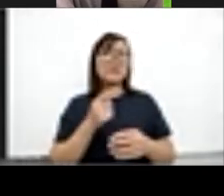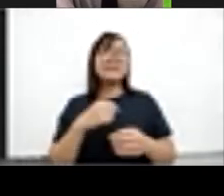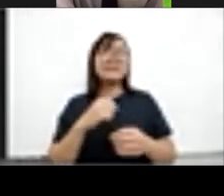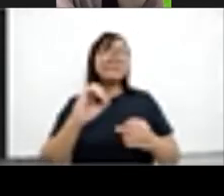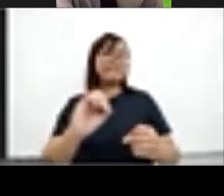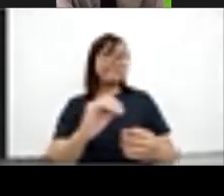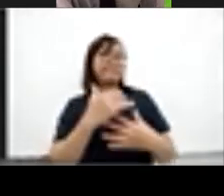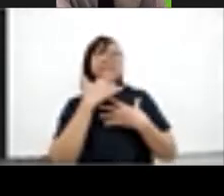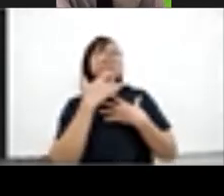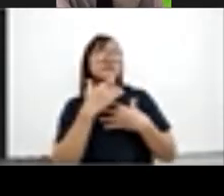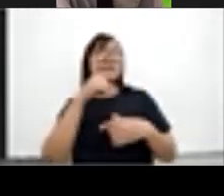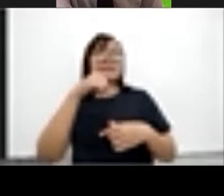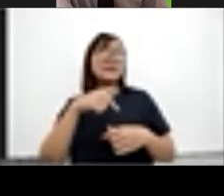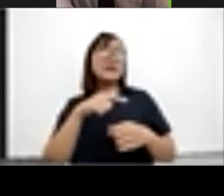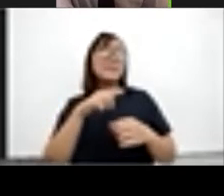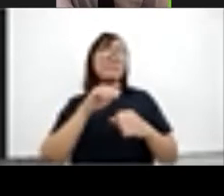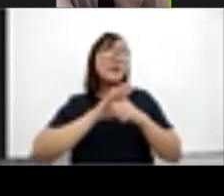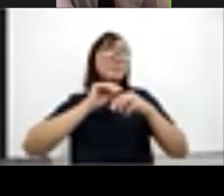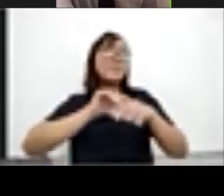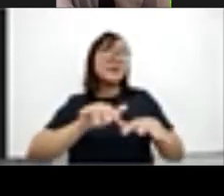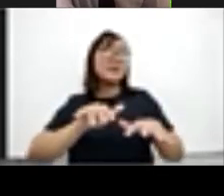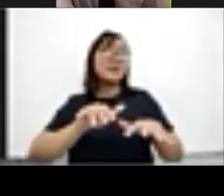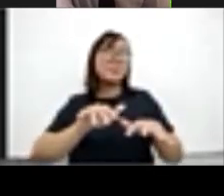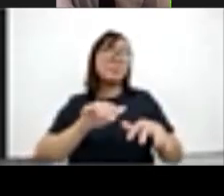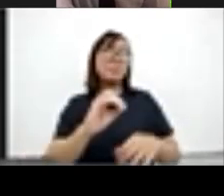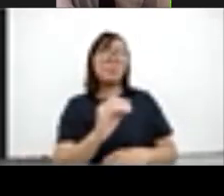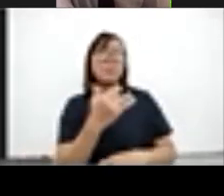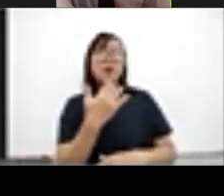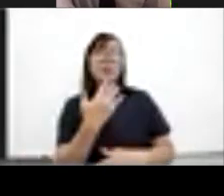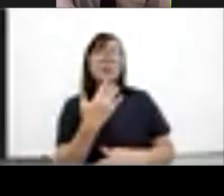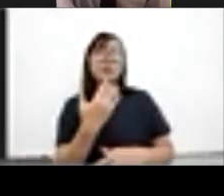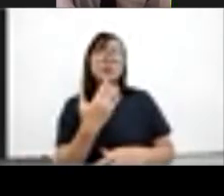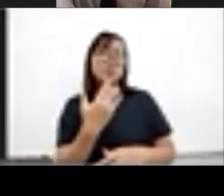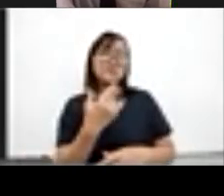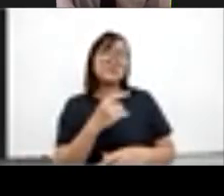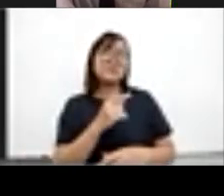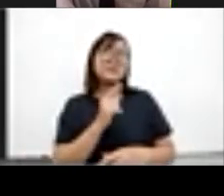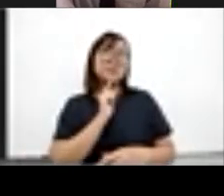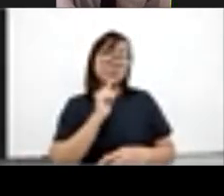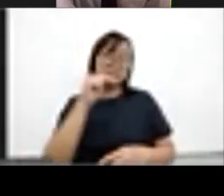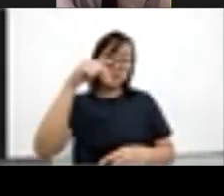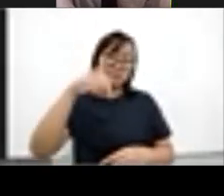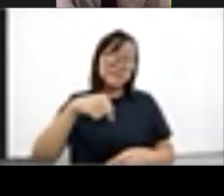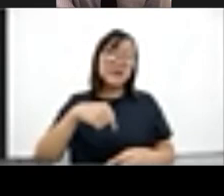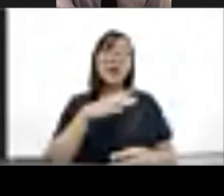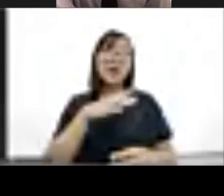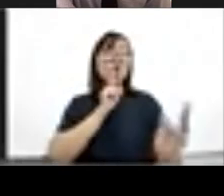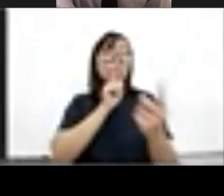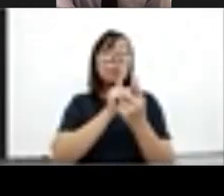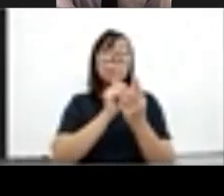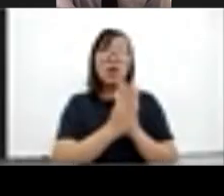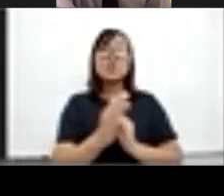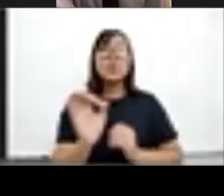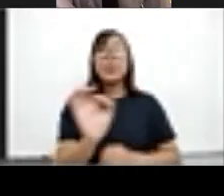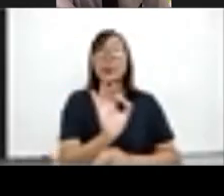yang punya pilihan Bin Abu syaibah dan handsome sarung absennya country strategy